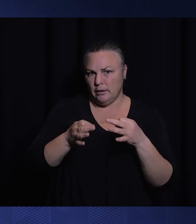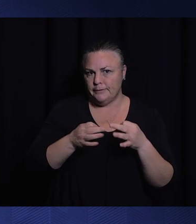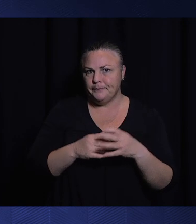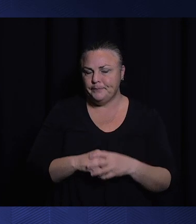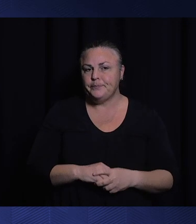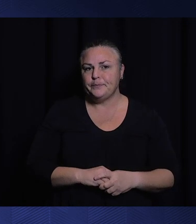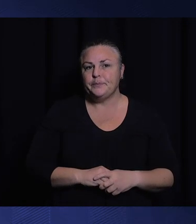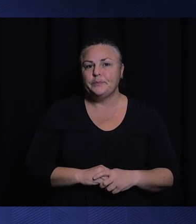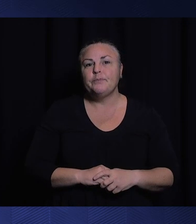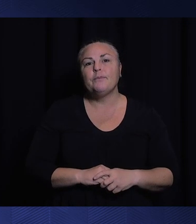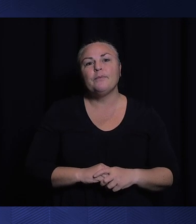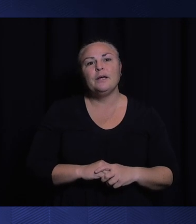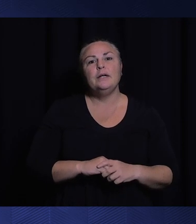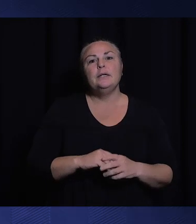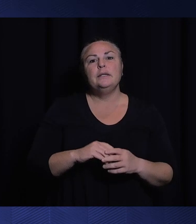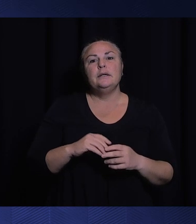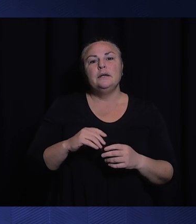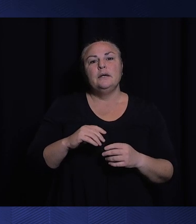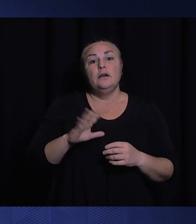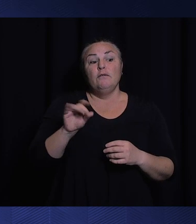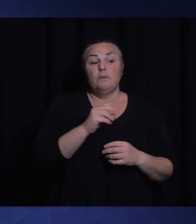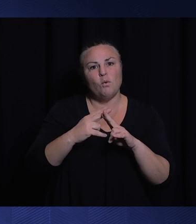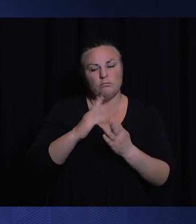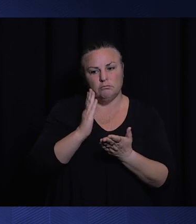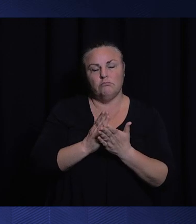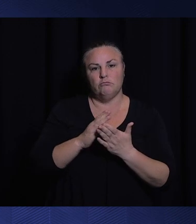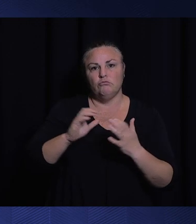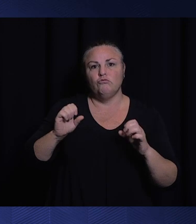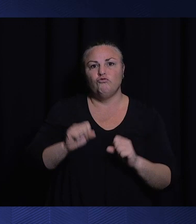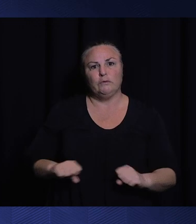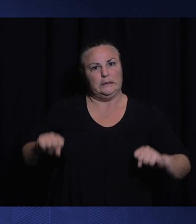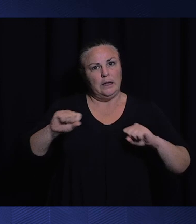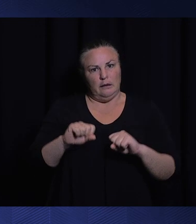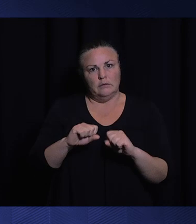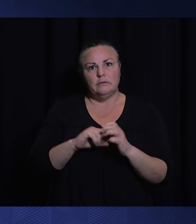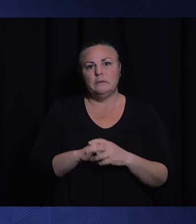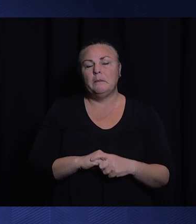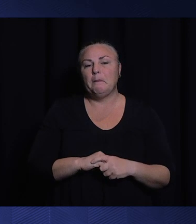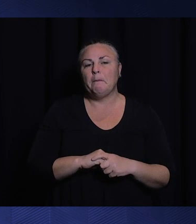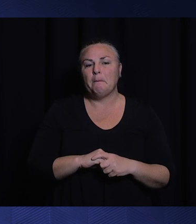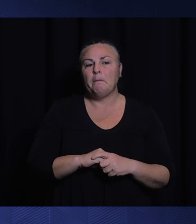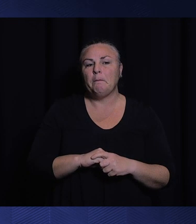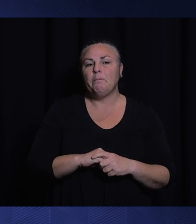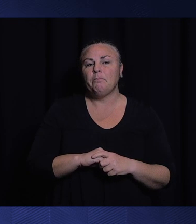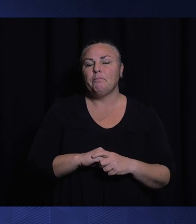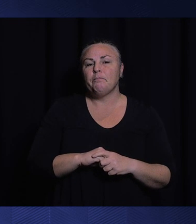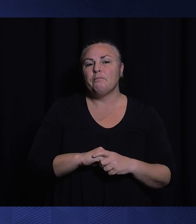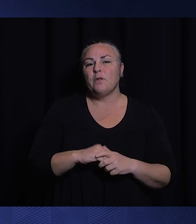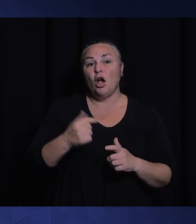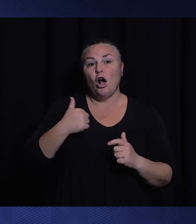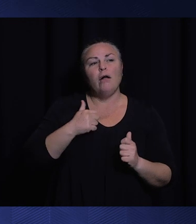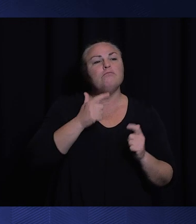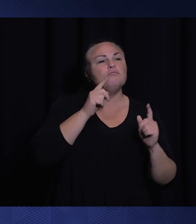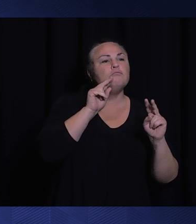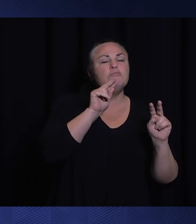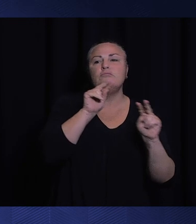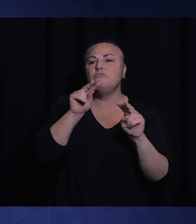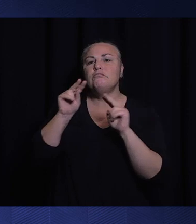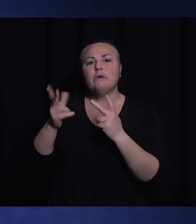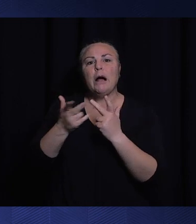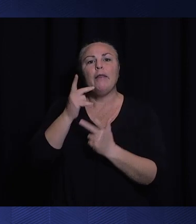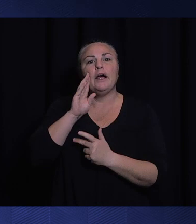take into consideration the synergies that needs to happen and the integration with the national adaptation plans, with the